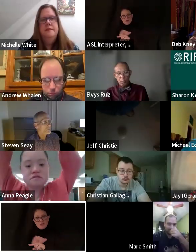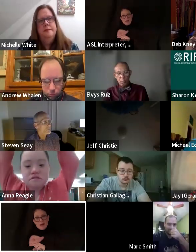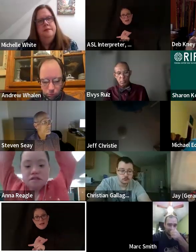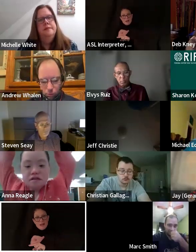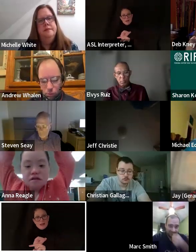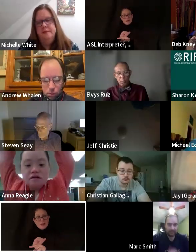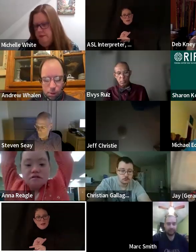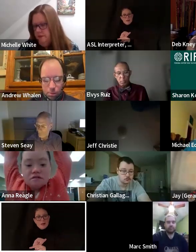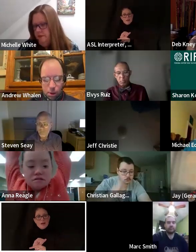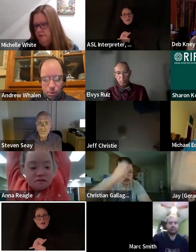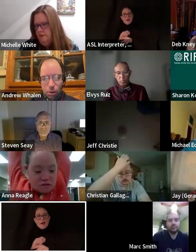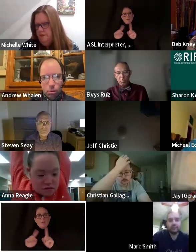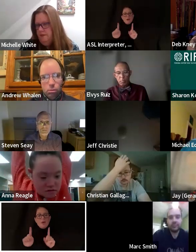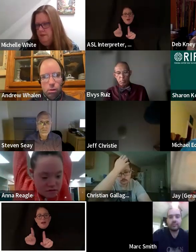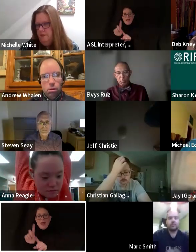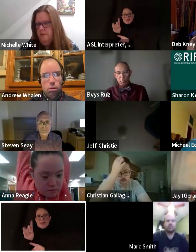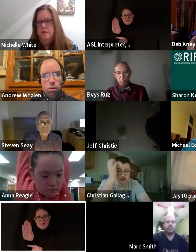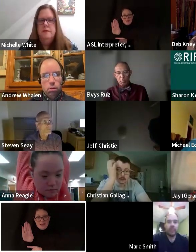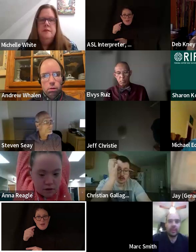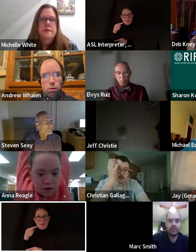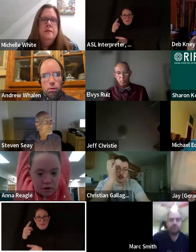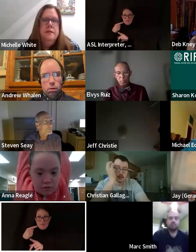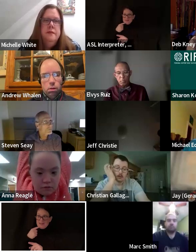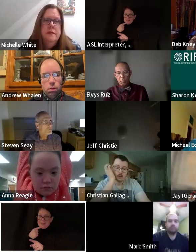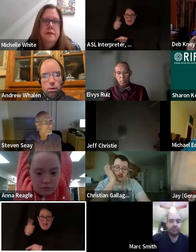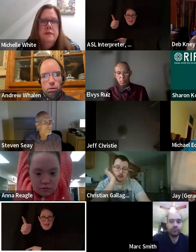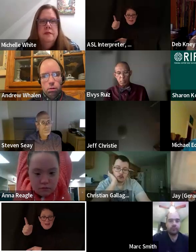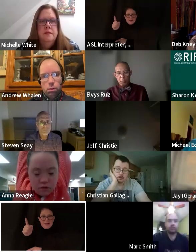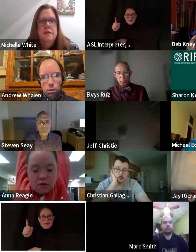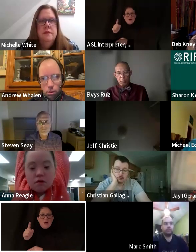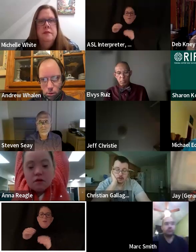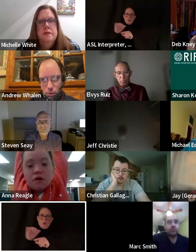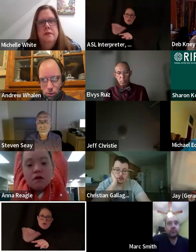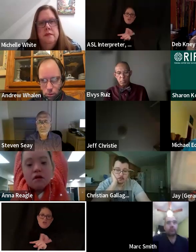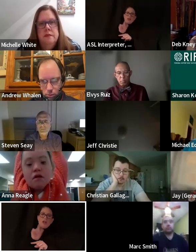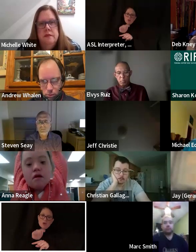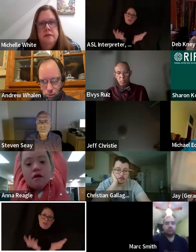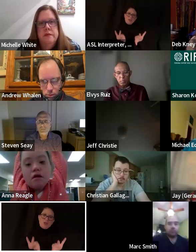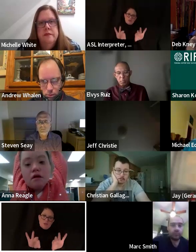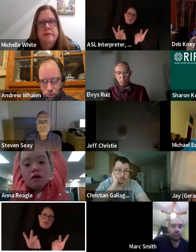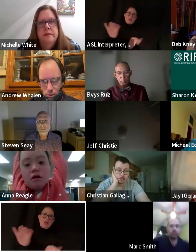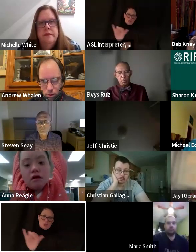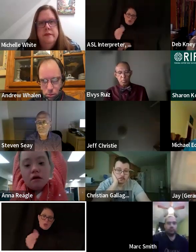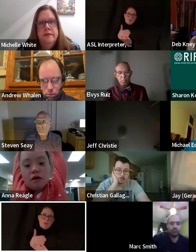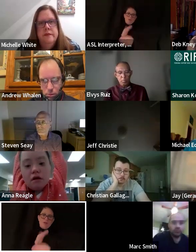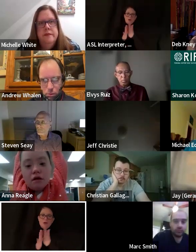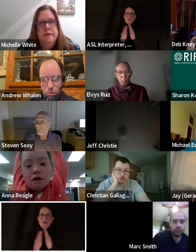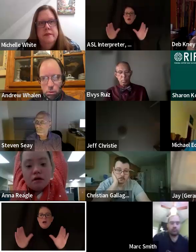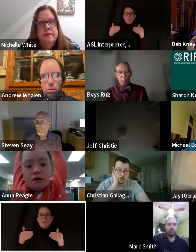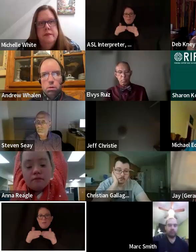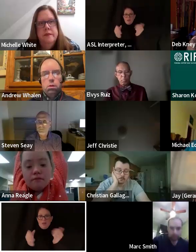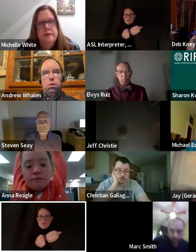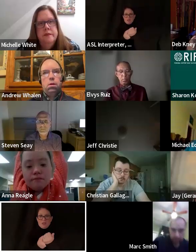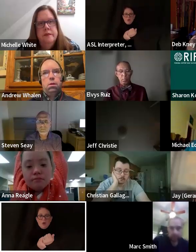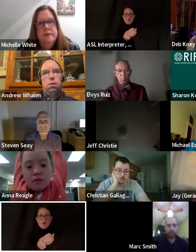But Yep. as Deb said, there probably will be additional trainings you will need to go through in order to be a peer support